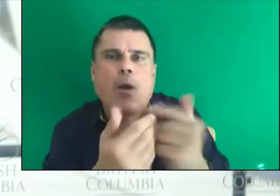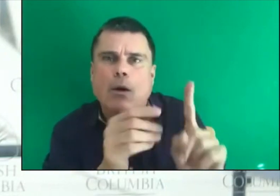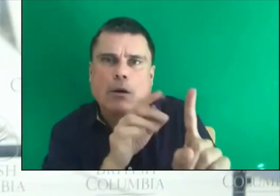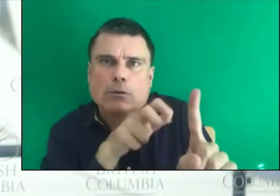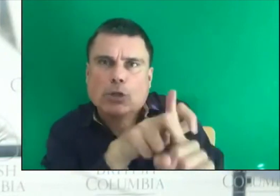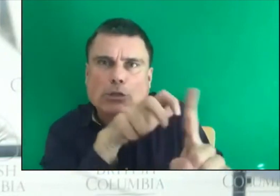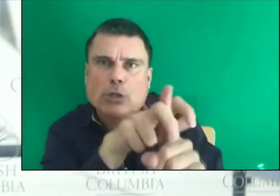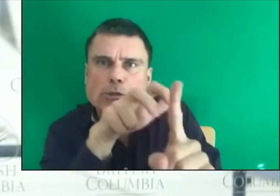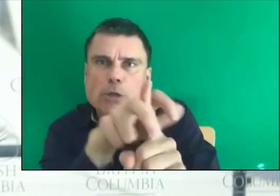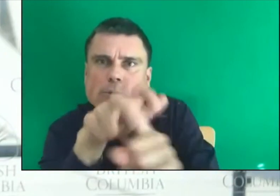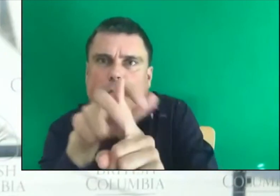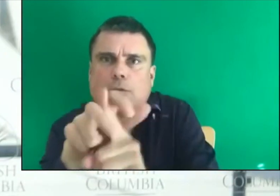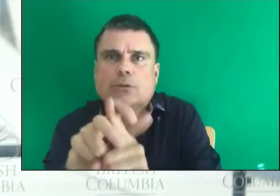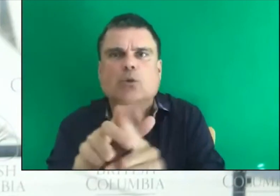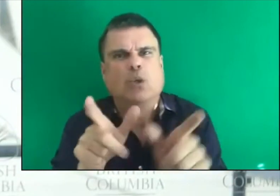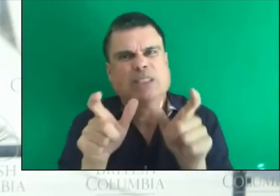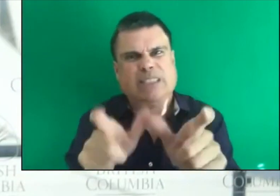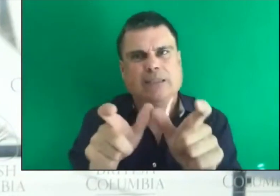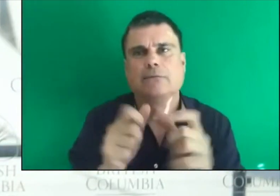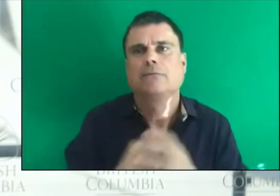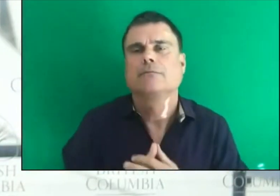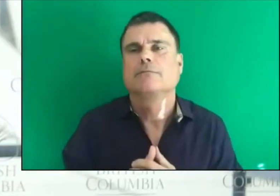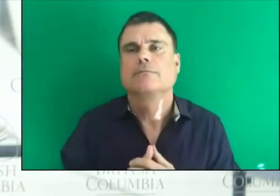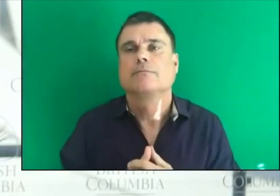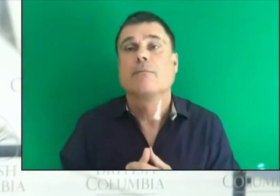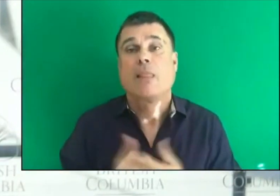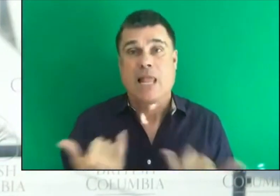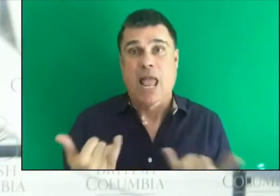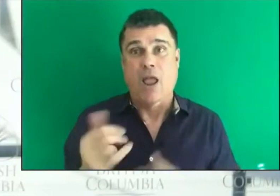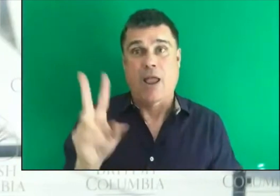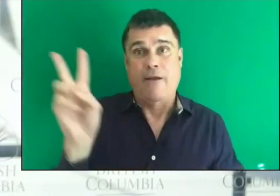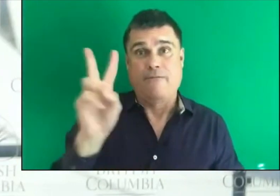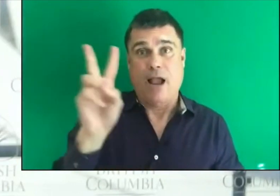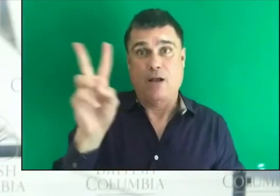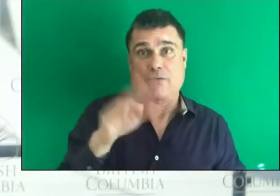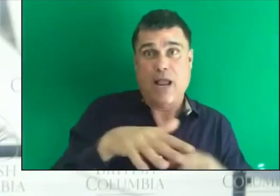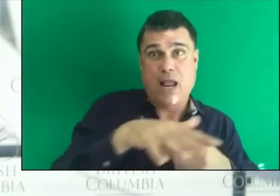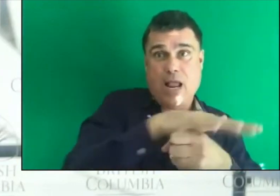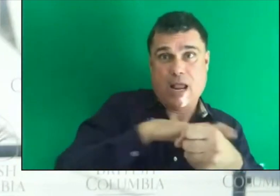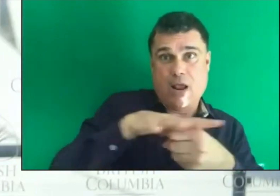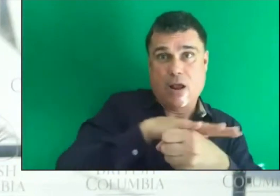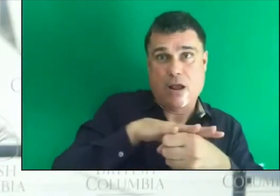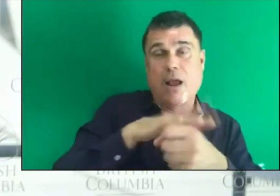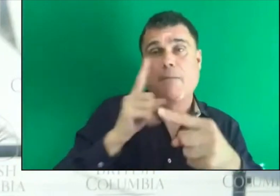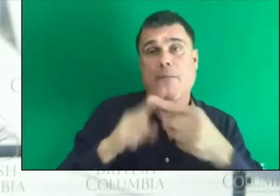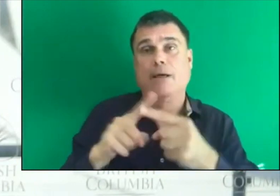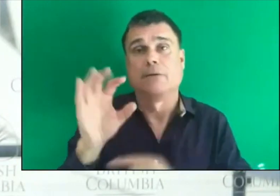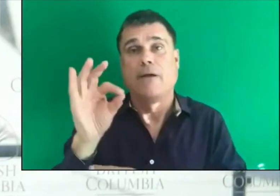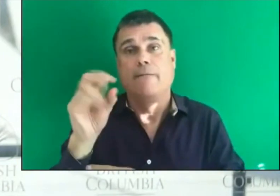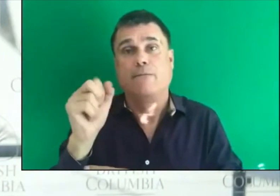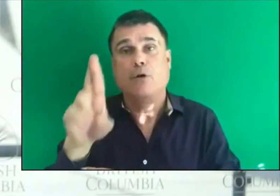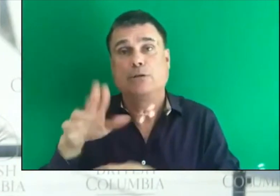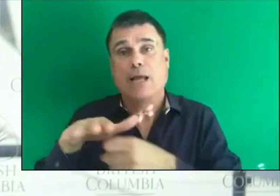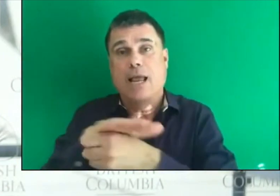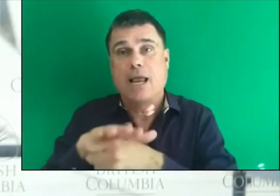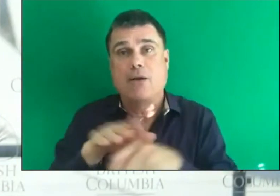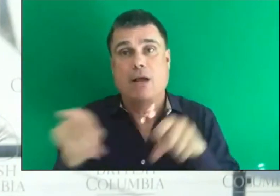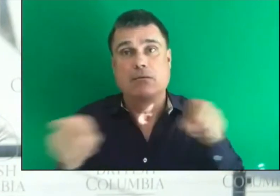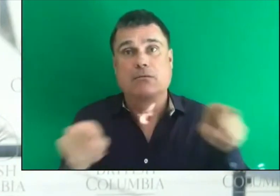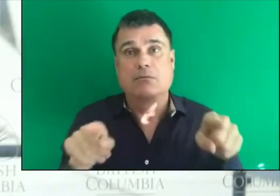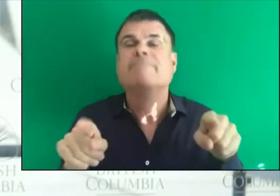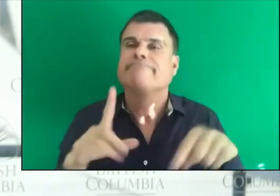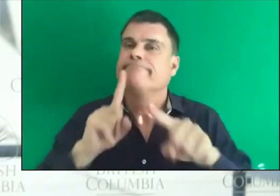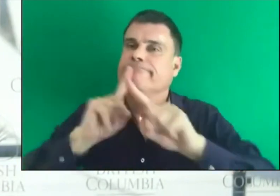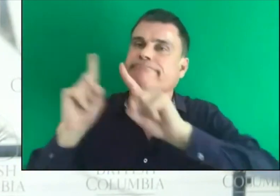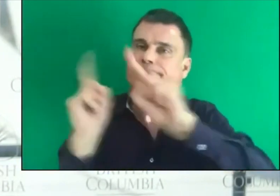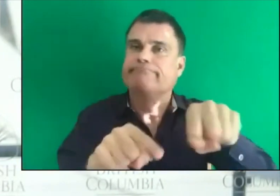there. So yes, we are still able to manage, and with the additional contact tracers that we started hiring earlier